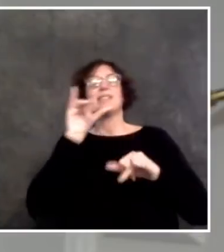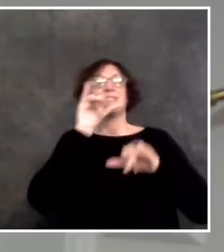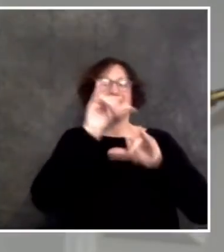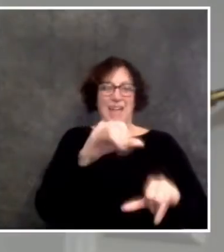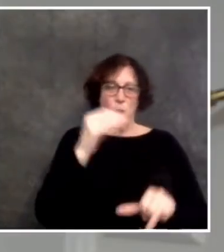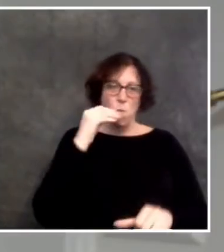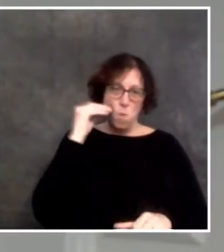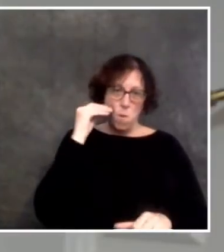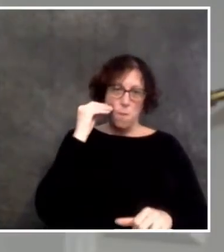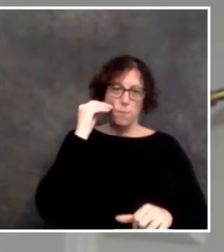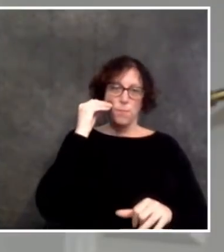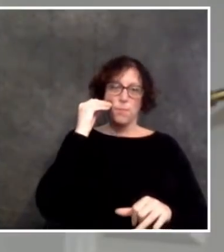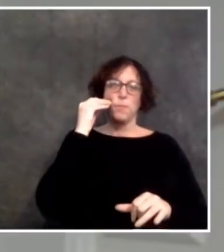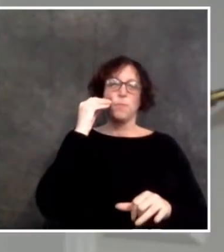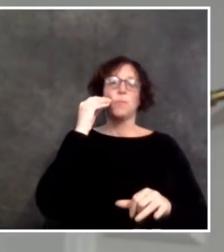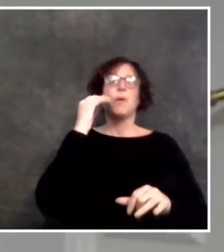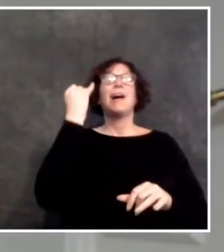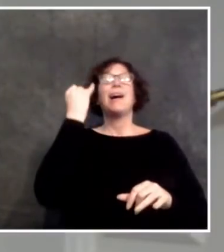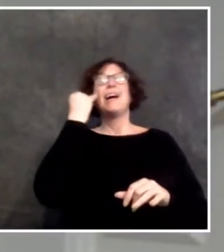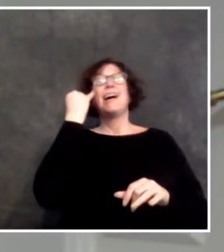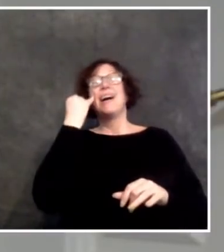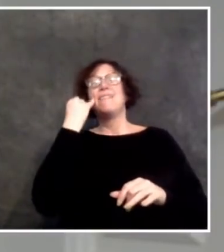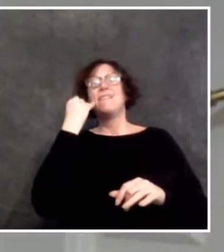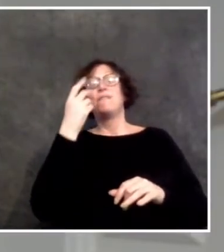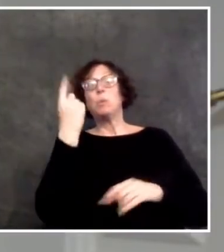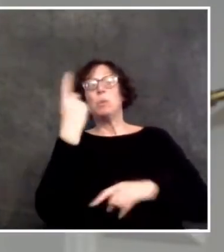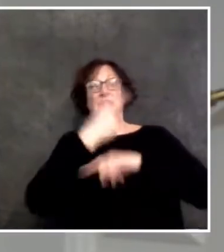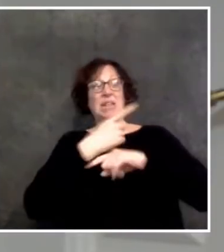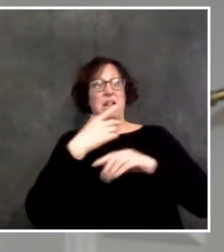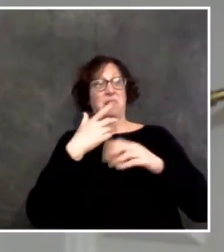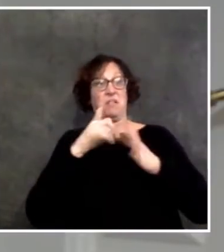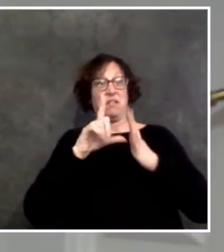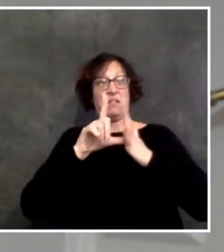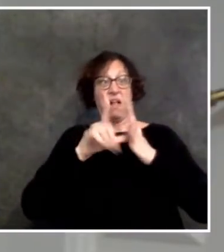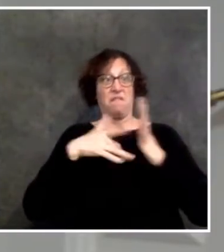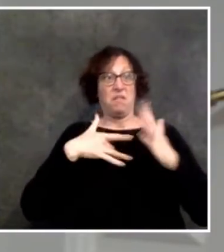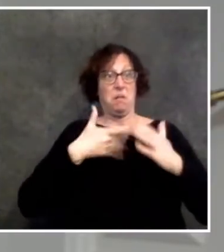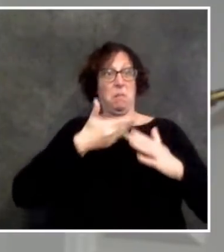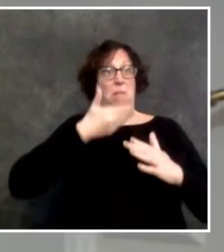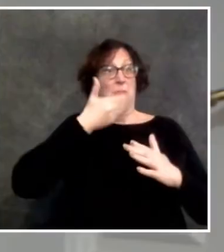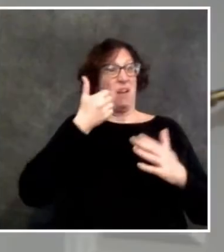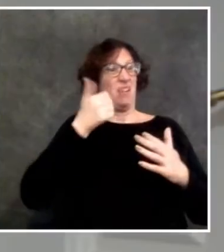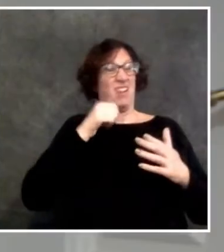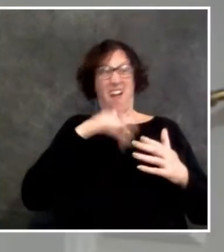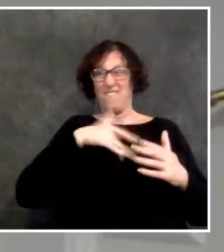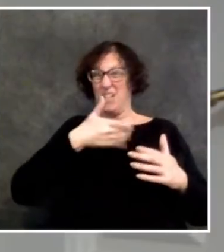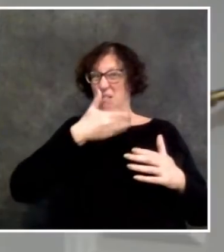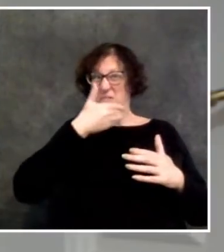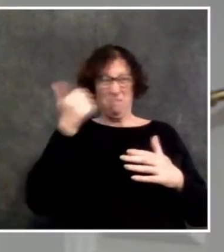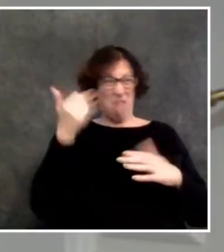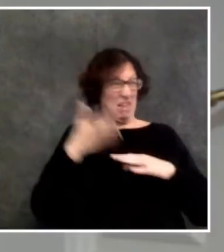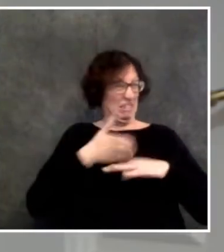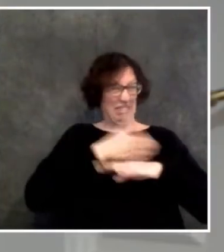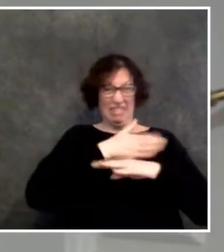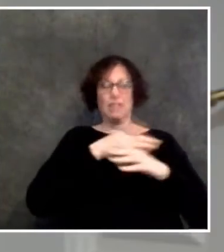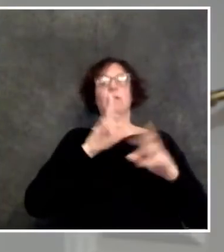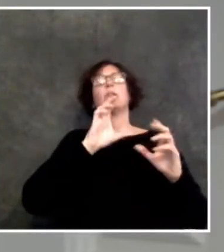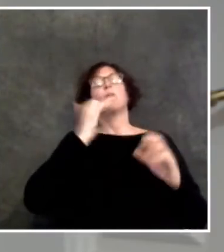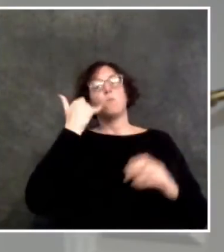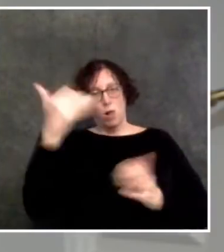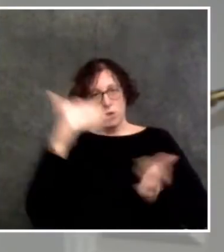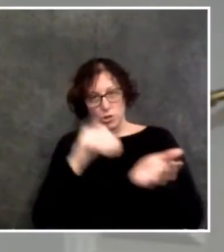workers are different because from the beginning, we've also been saying that all of the measures that we've been putting in